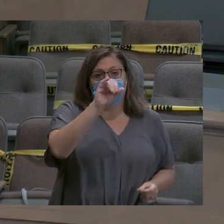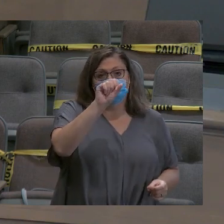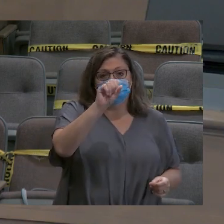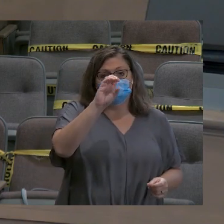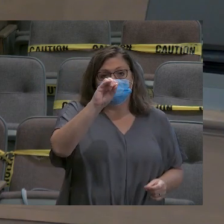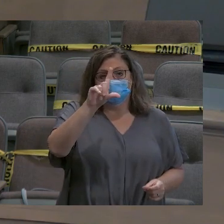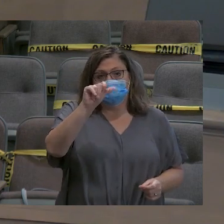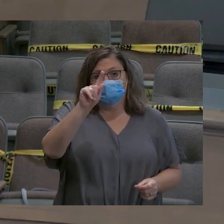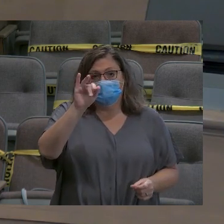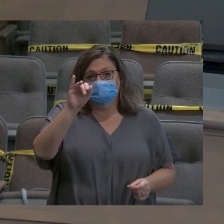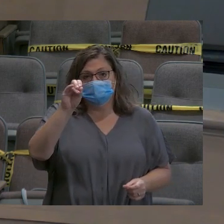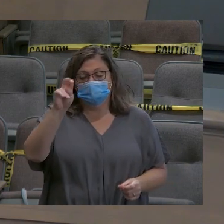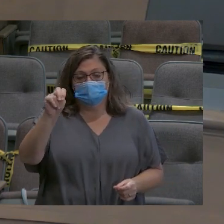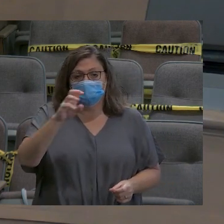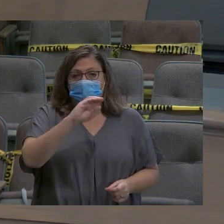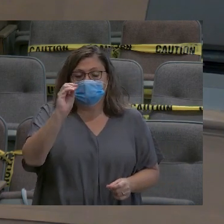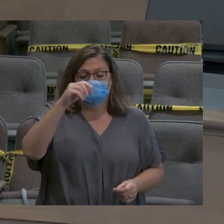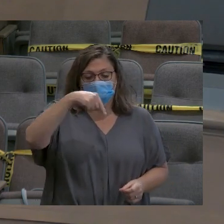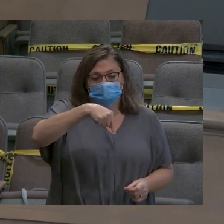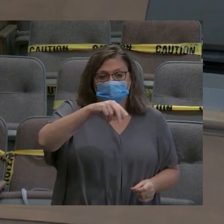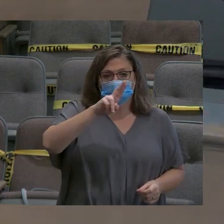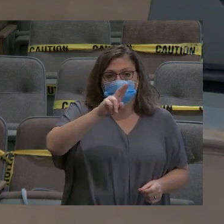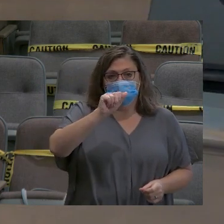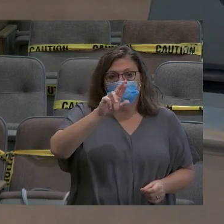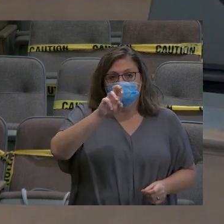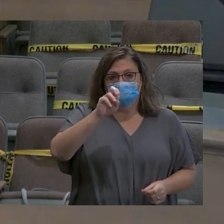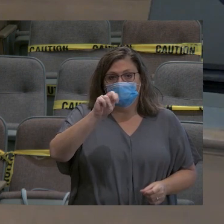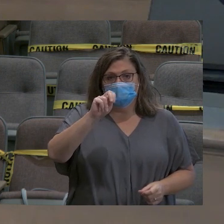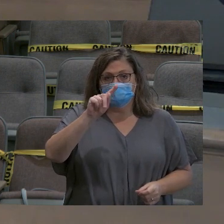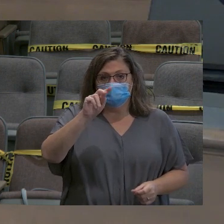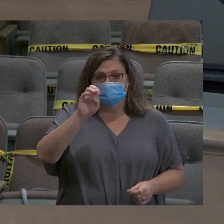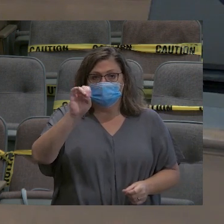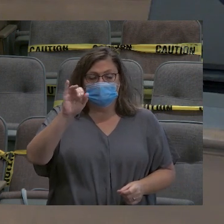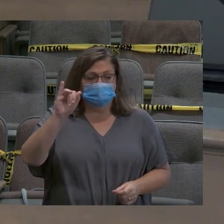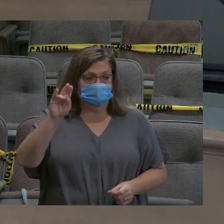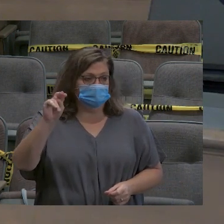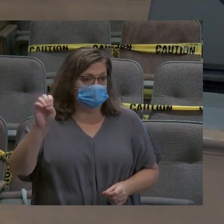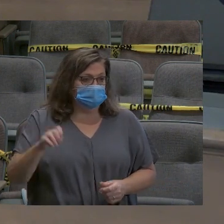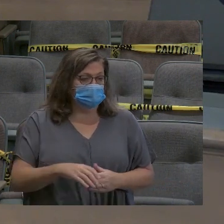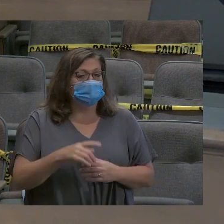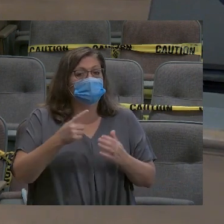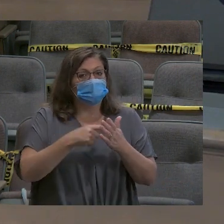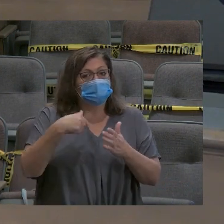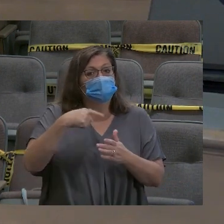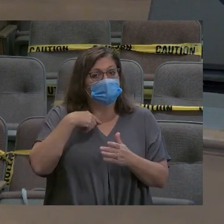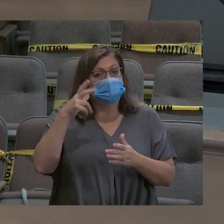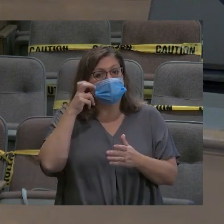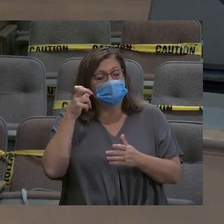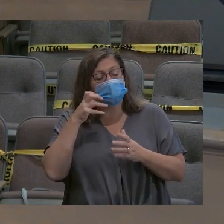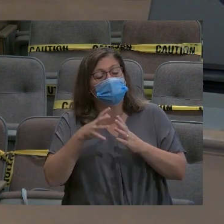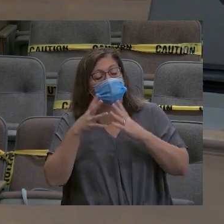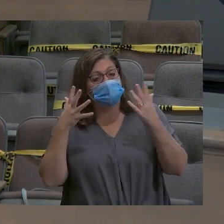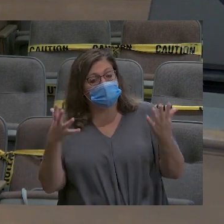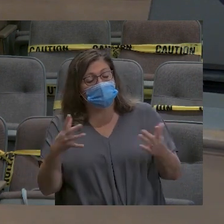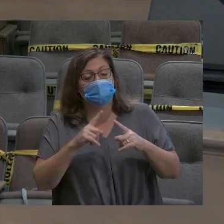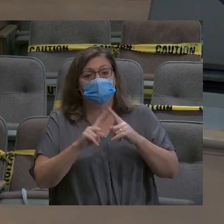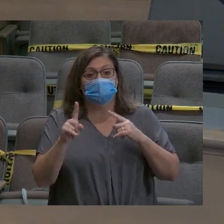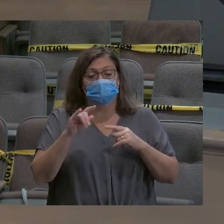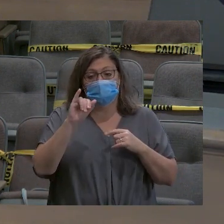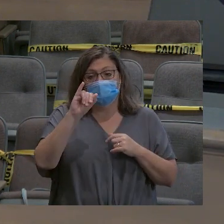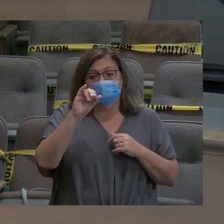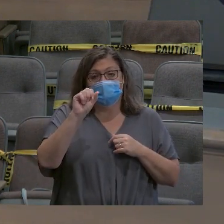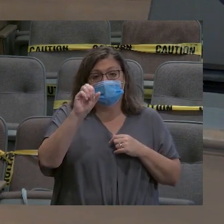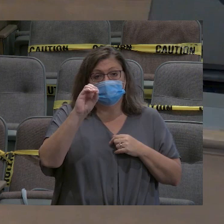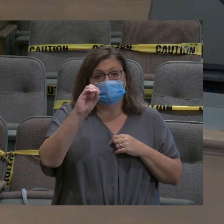quarantine, two terms that we hear about often, but we sometimes get them confused. So isolation